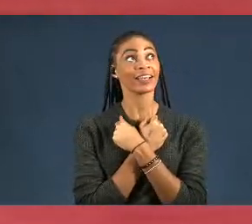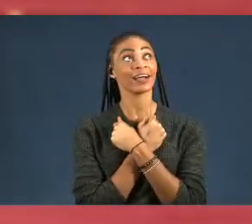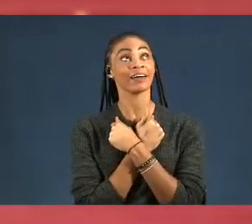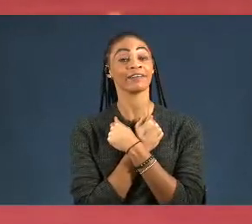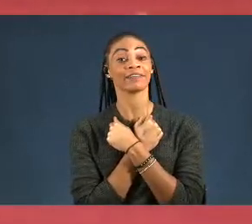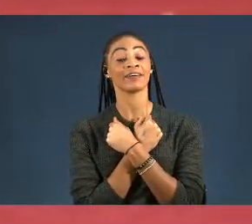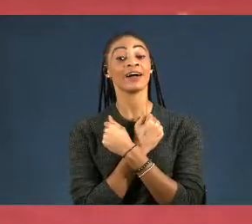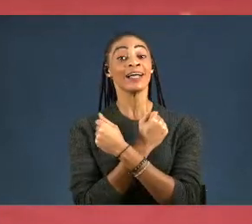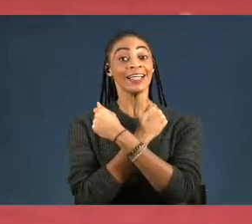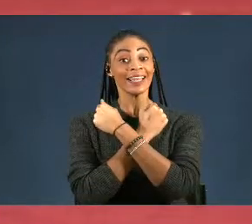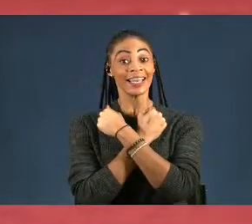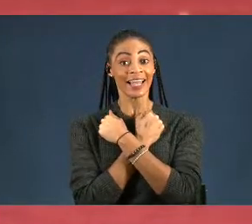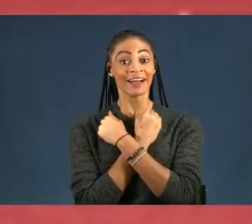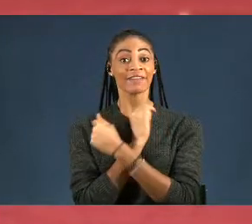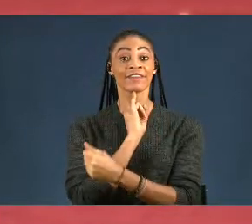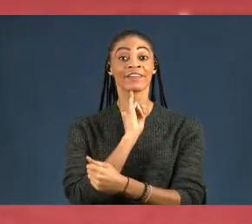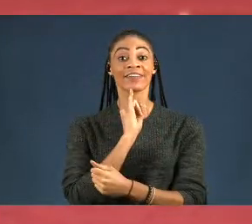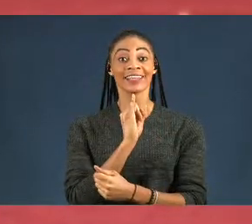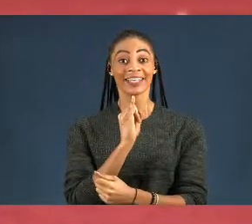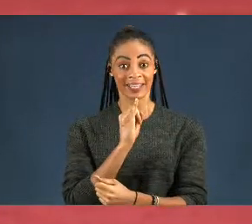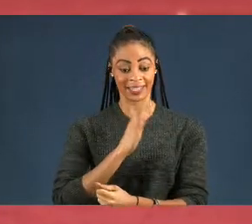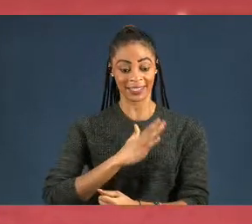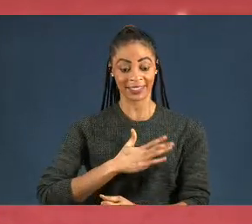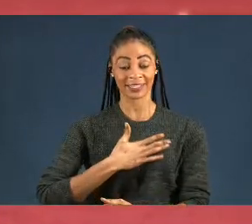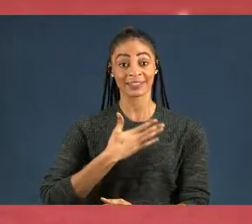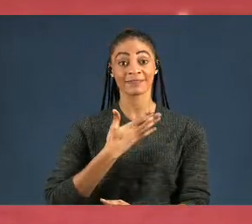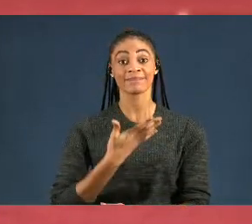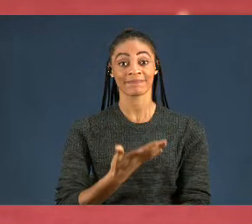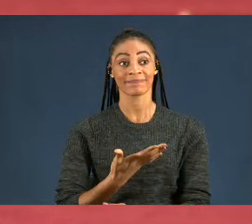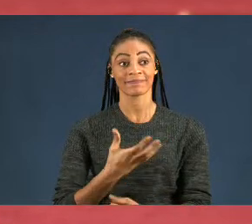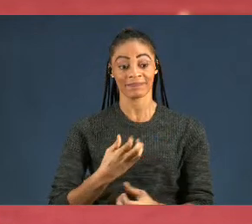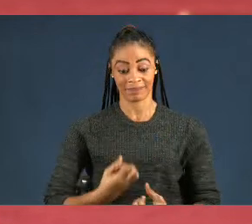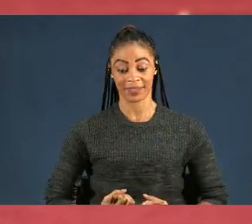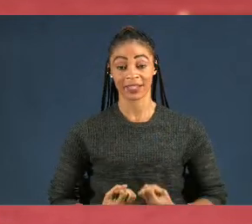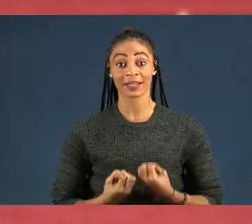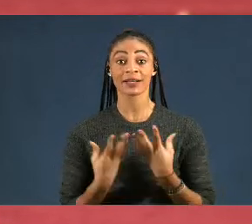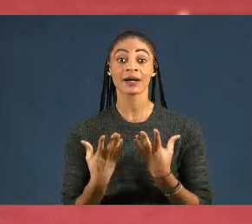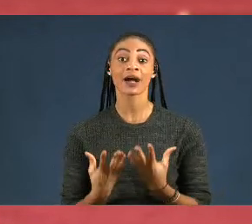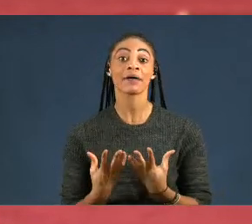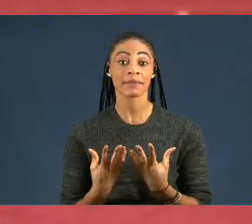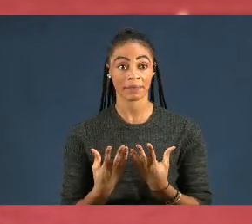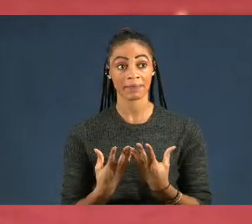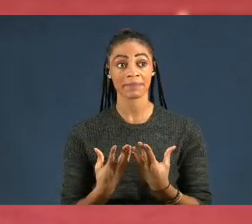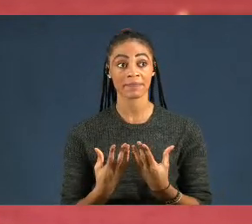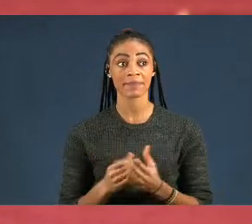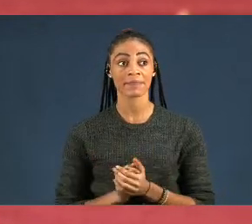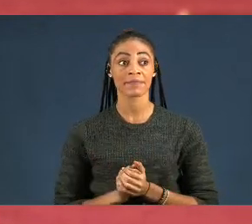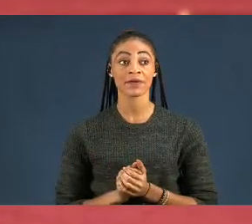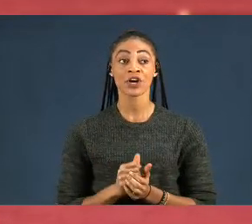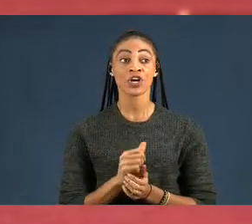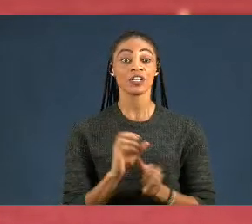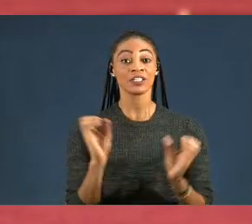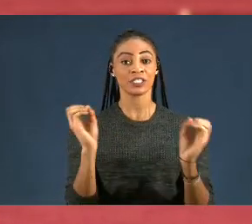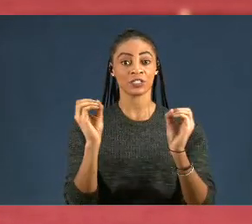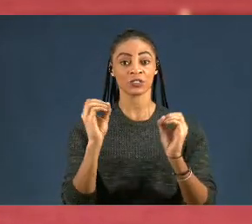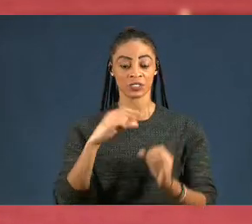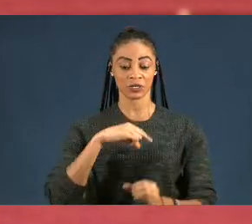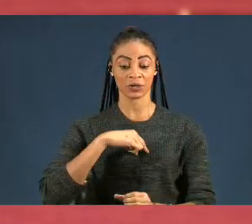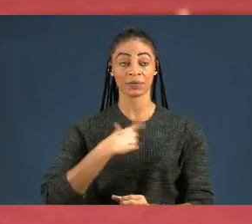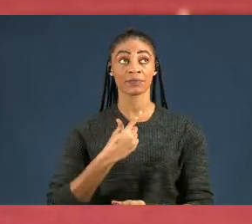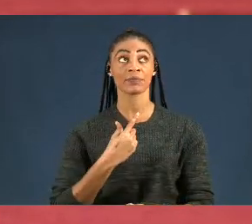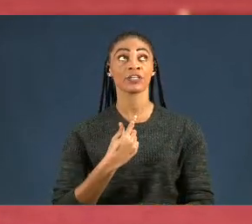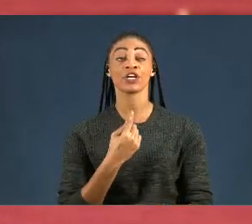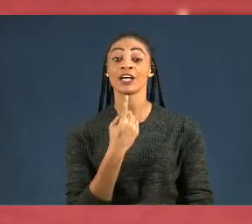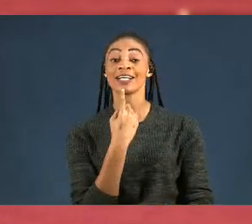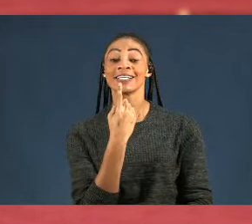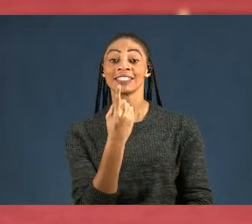is commitment. Commitment is not emotional. Commitment is just commitment. It's saying that I will be here for you.